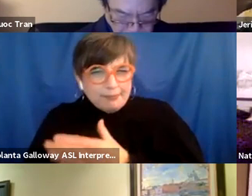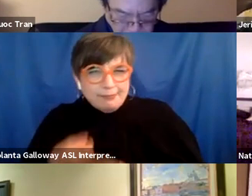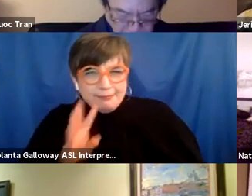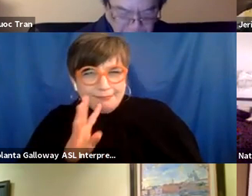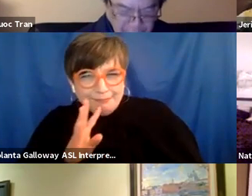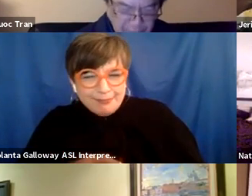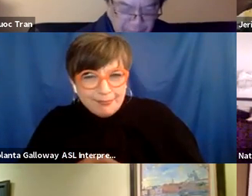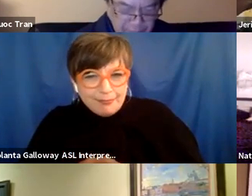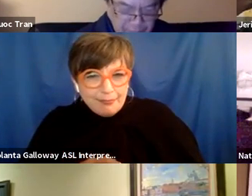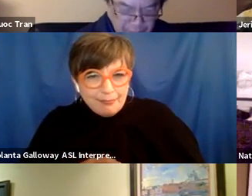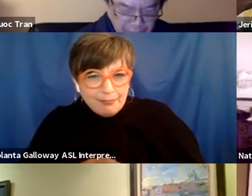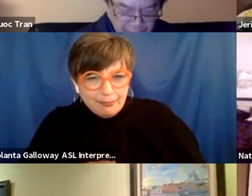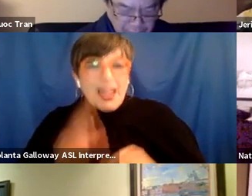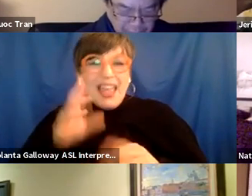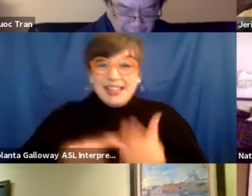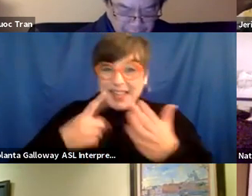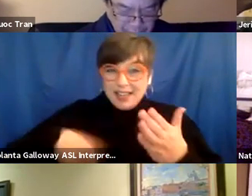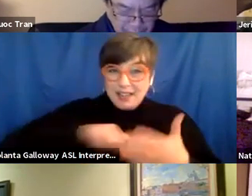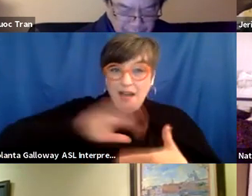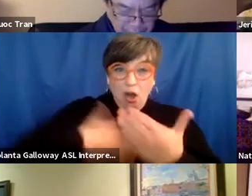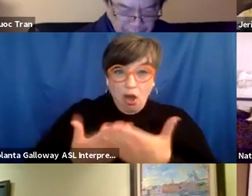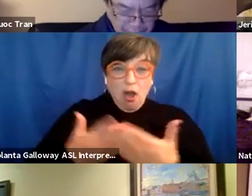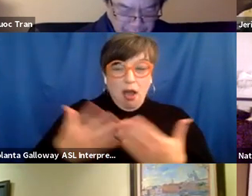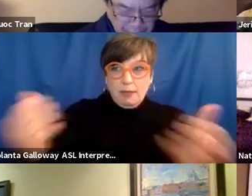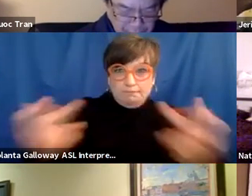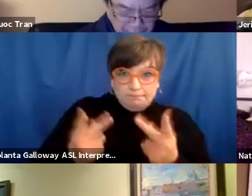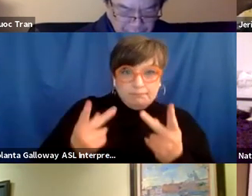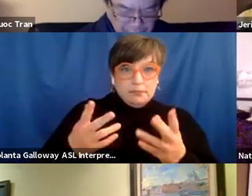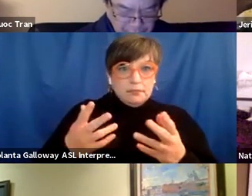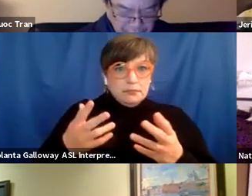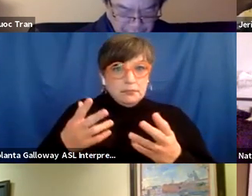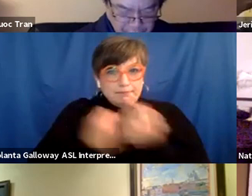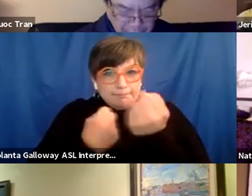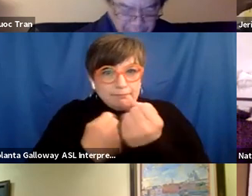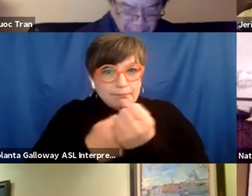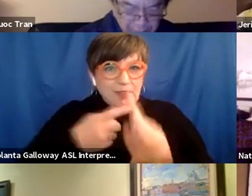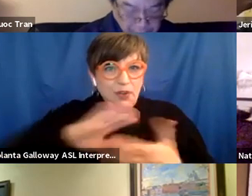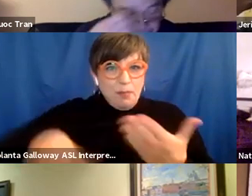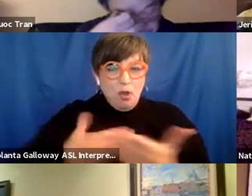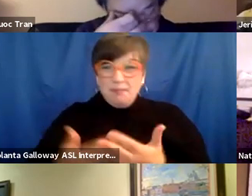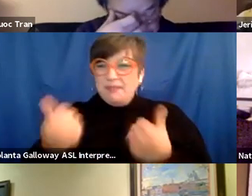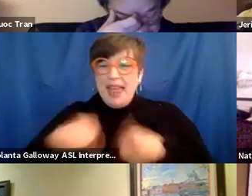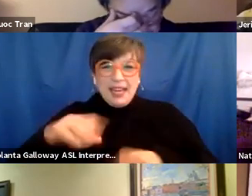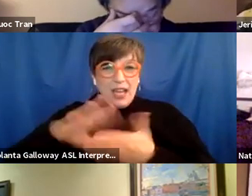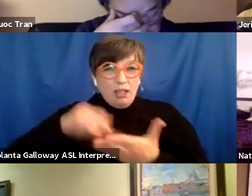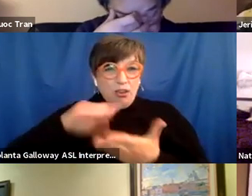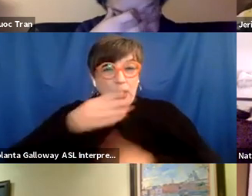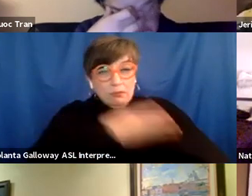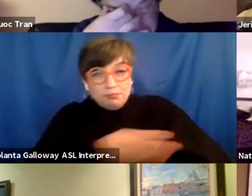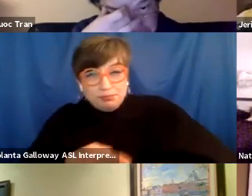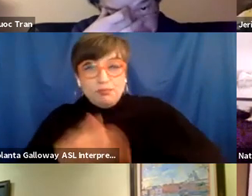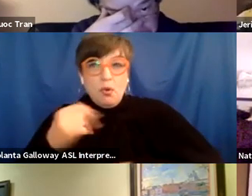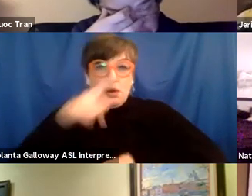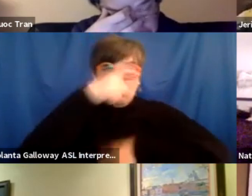in-person learning and all of the support services so that we recover any learning loss and trauma of